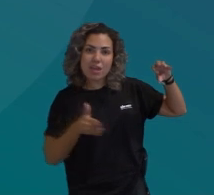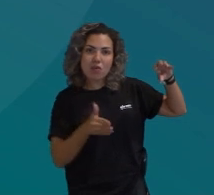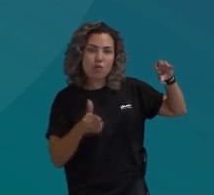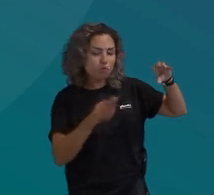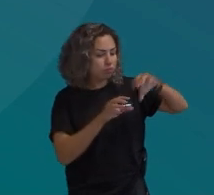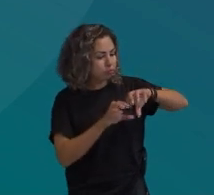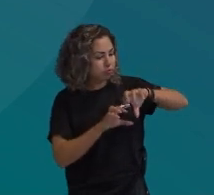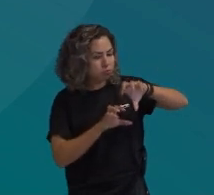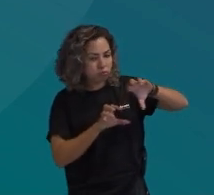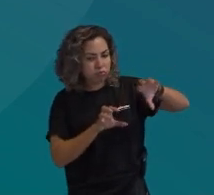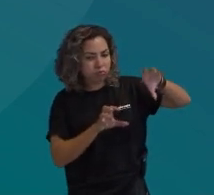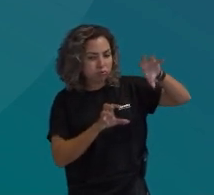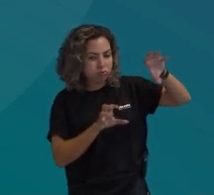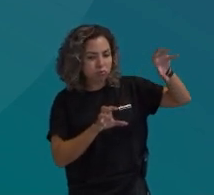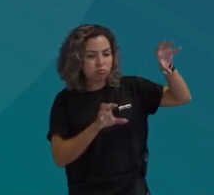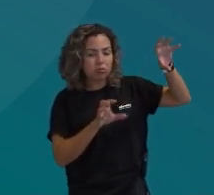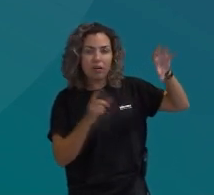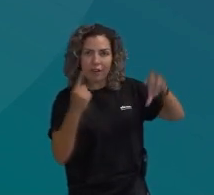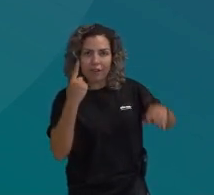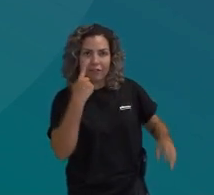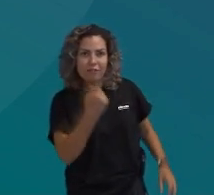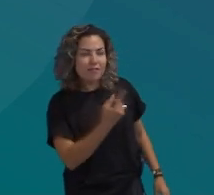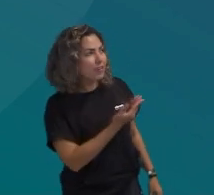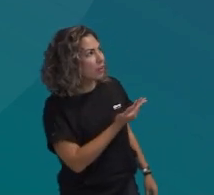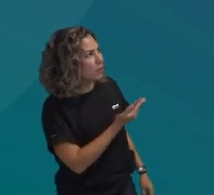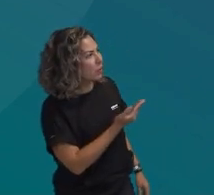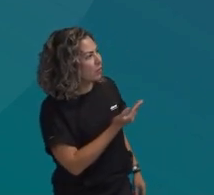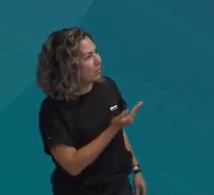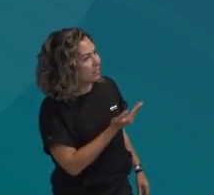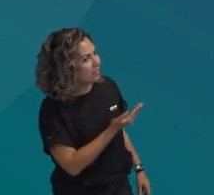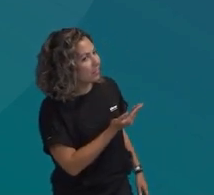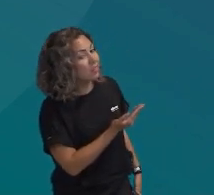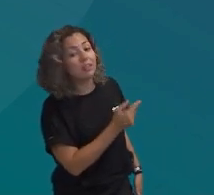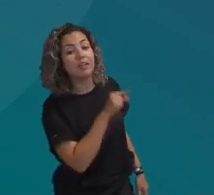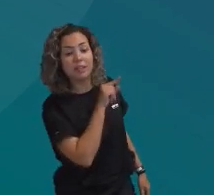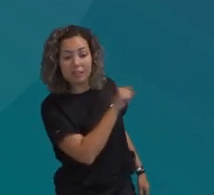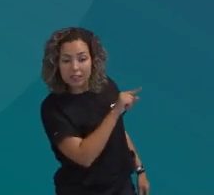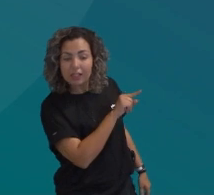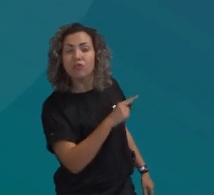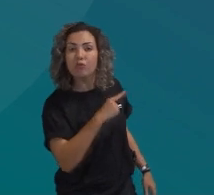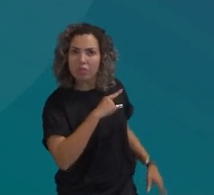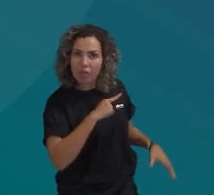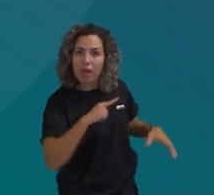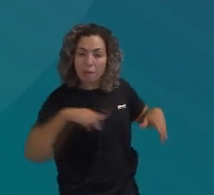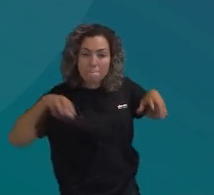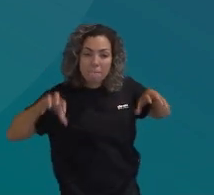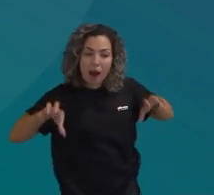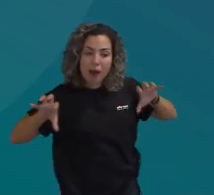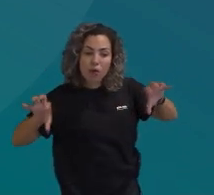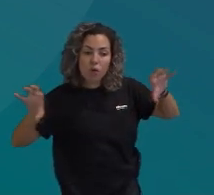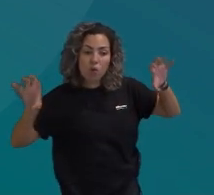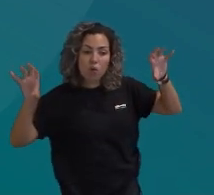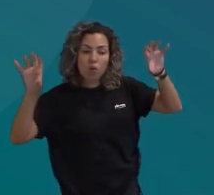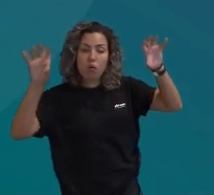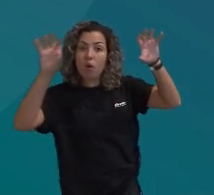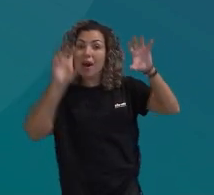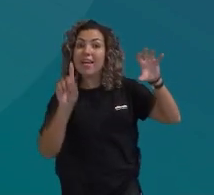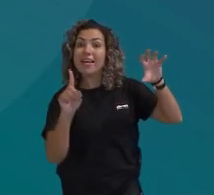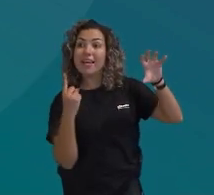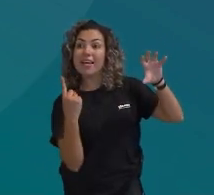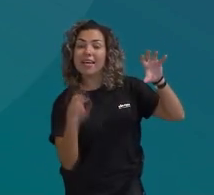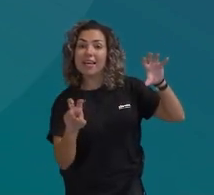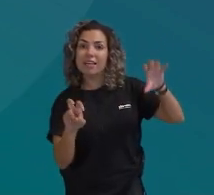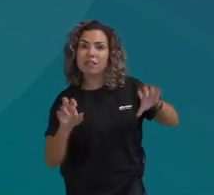you can see, it encompasses a lot of different neighborhoods. Actually, it's 15 neighborhoods from the